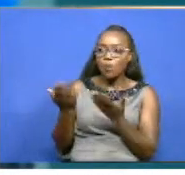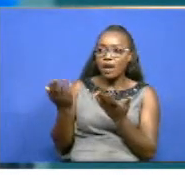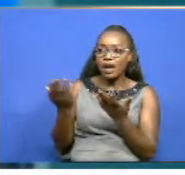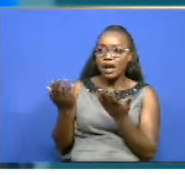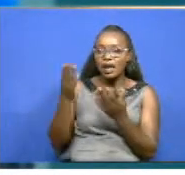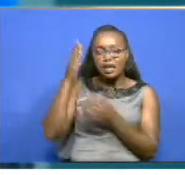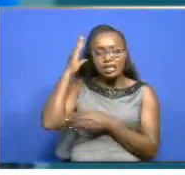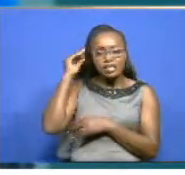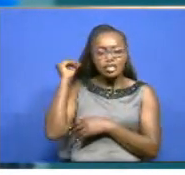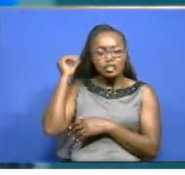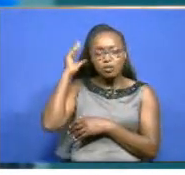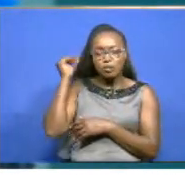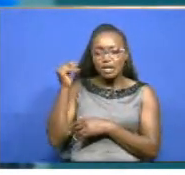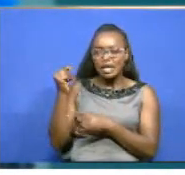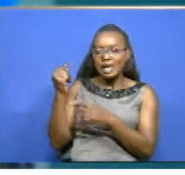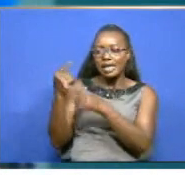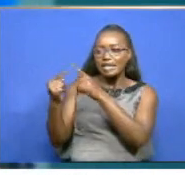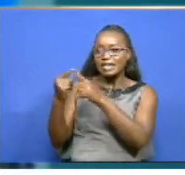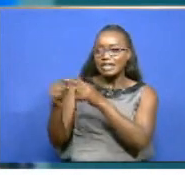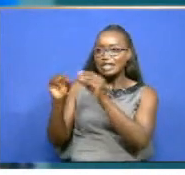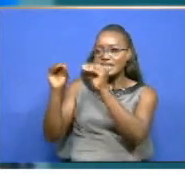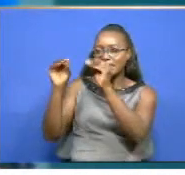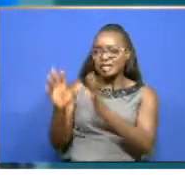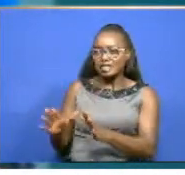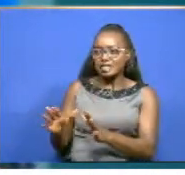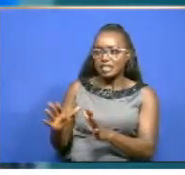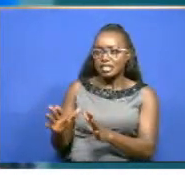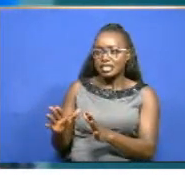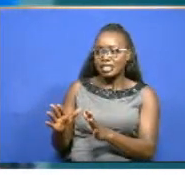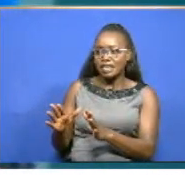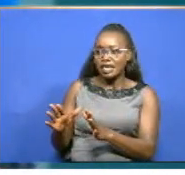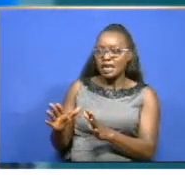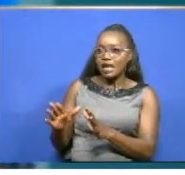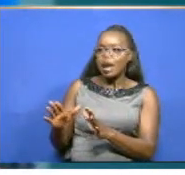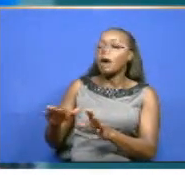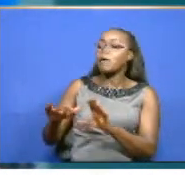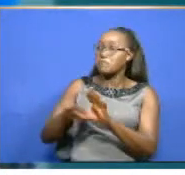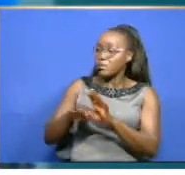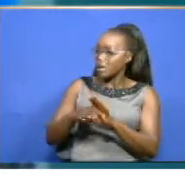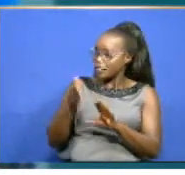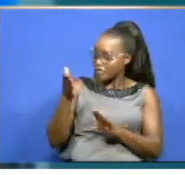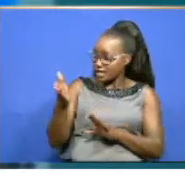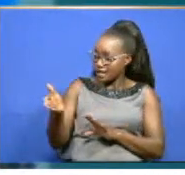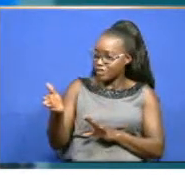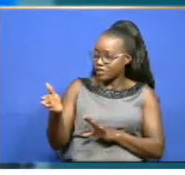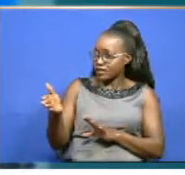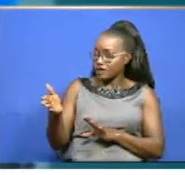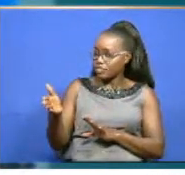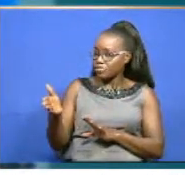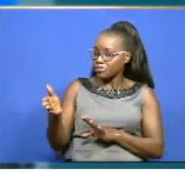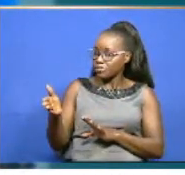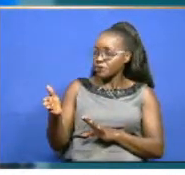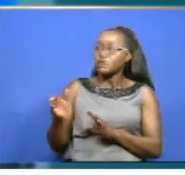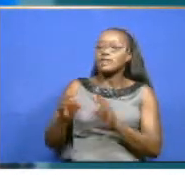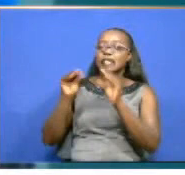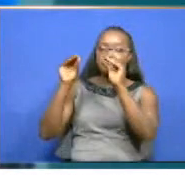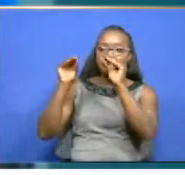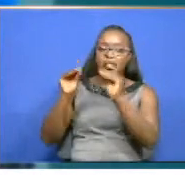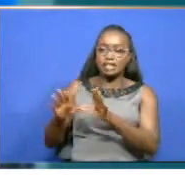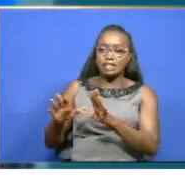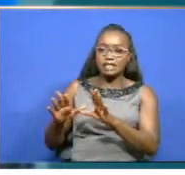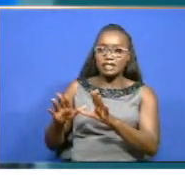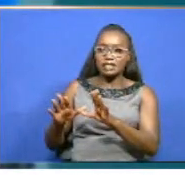teachers who are locals. You see, they have killed teachers who are locals in Wajir. They have killed teachers who were, you know,